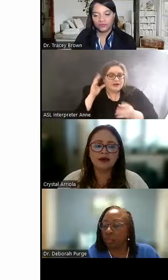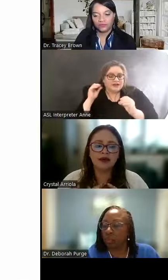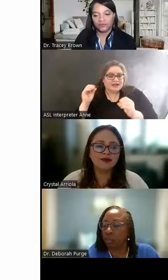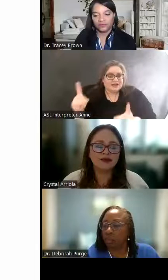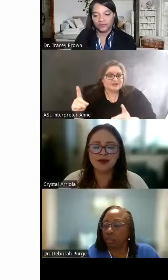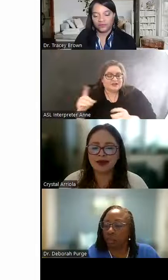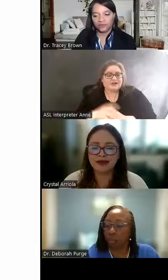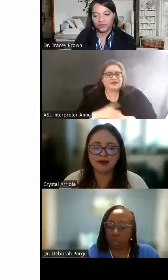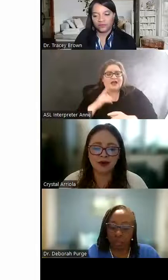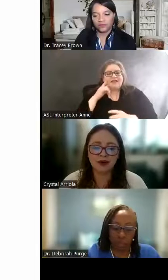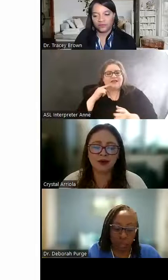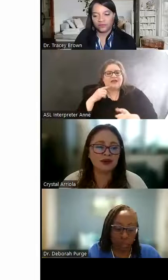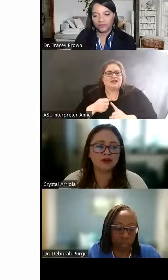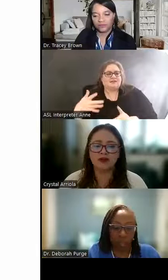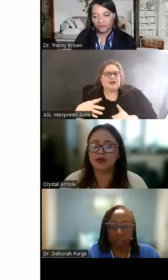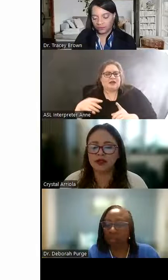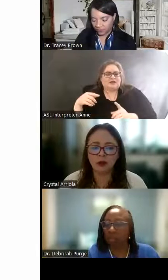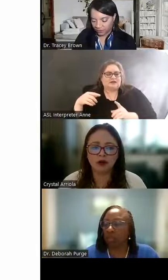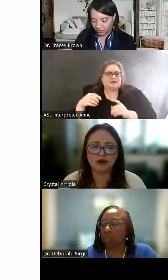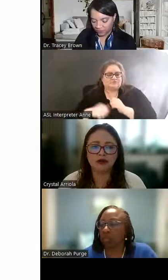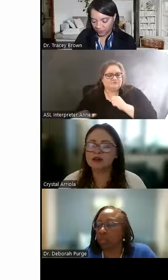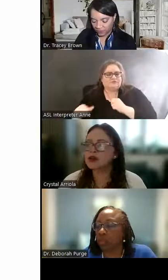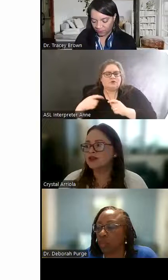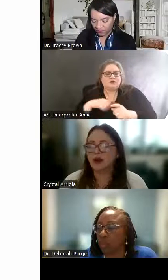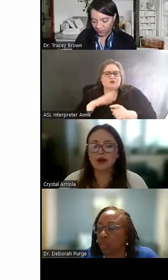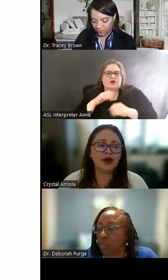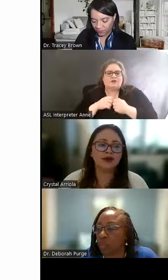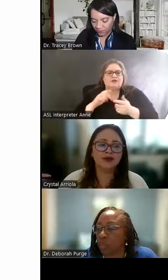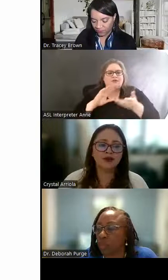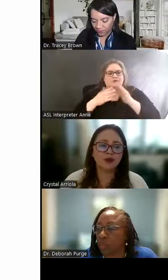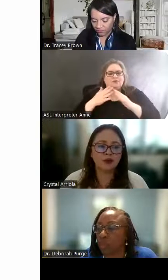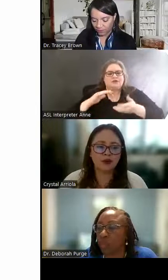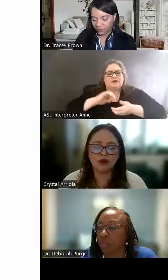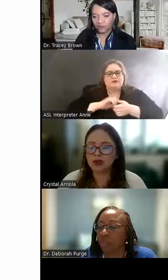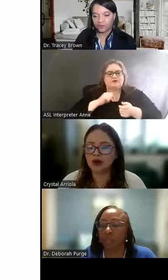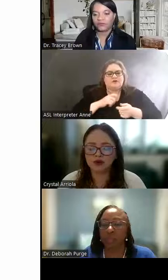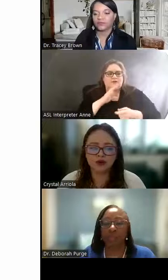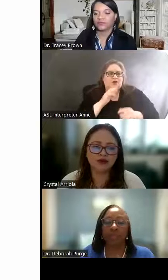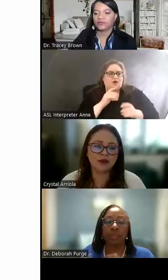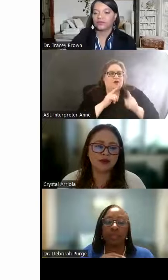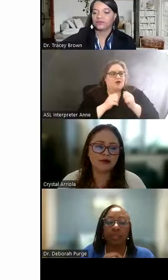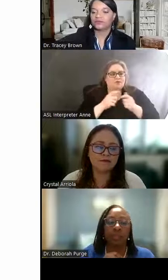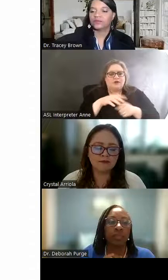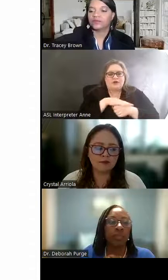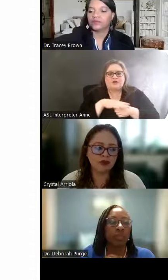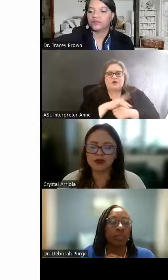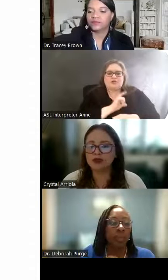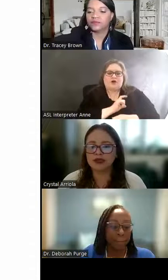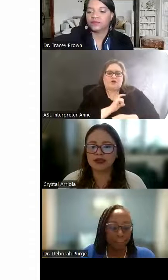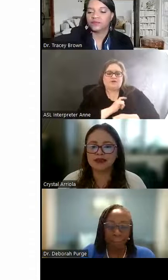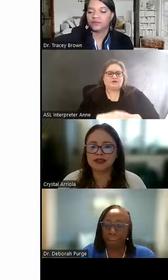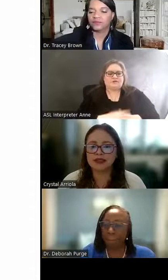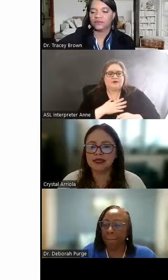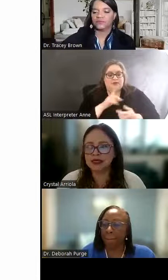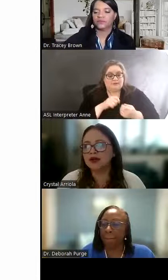I think I even expanded further. We talked to community partners. So I'm talking to local law enforcement. My particular